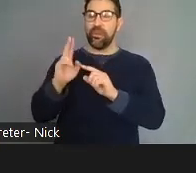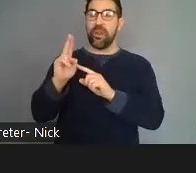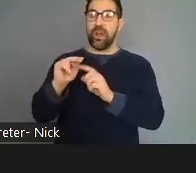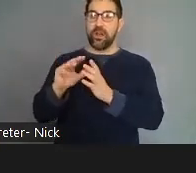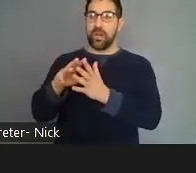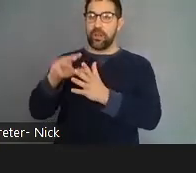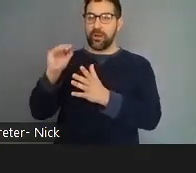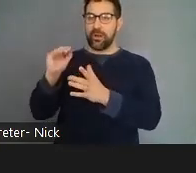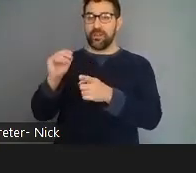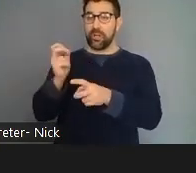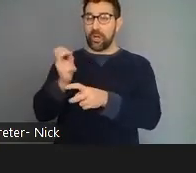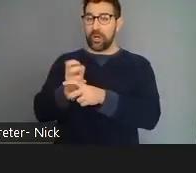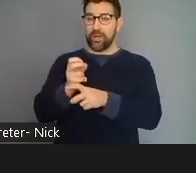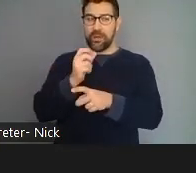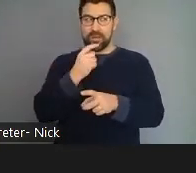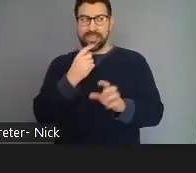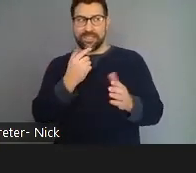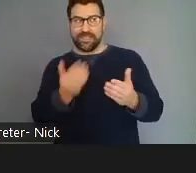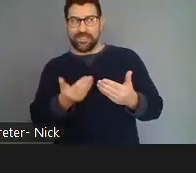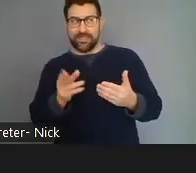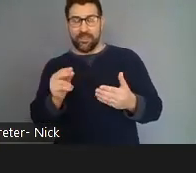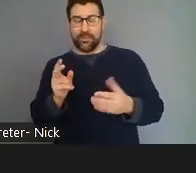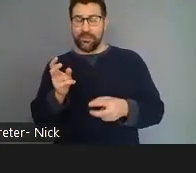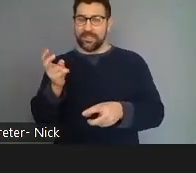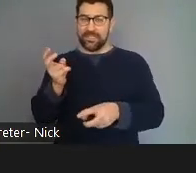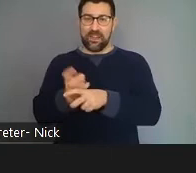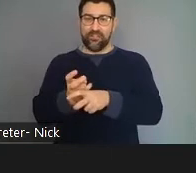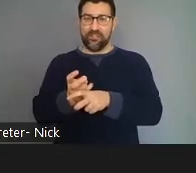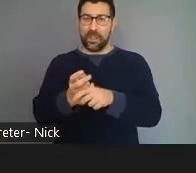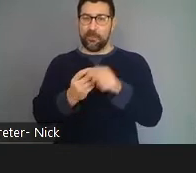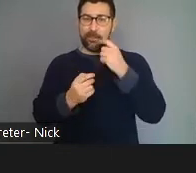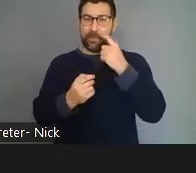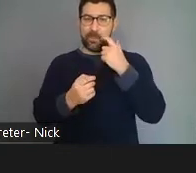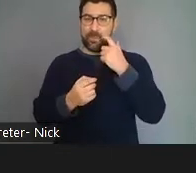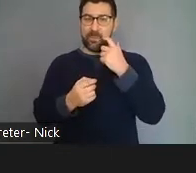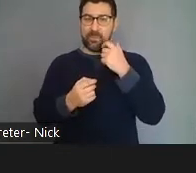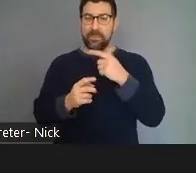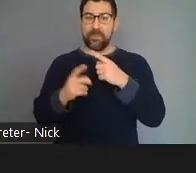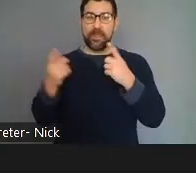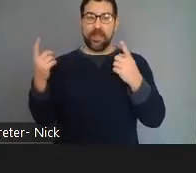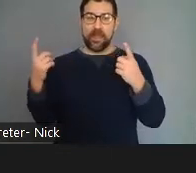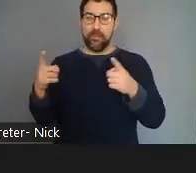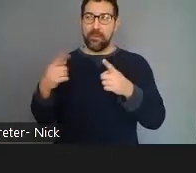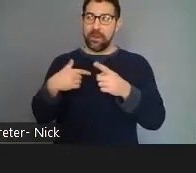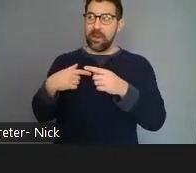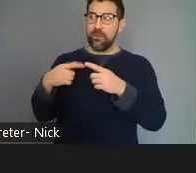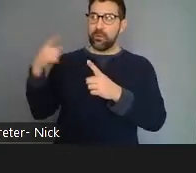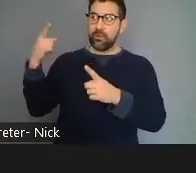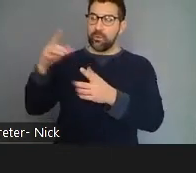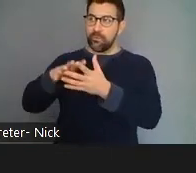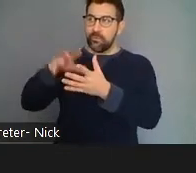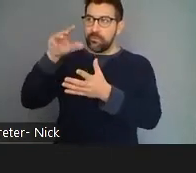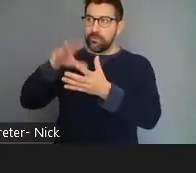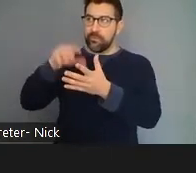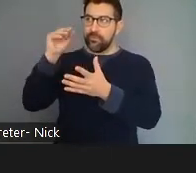is really hard. I wouldn't say that it's easy at all. It's really, really hard. But when we put in the effort to do so,